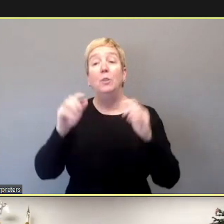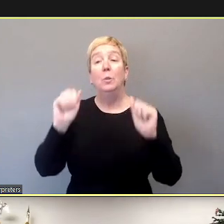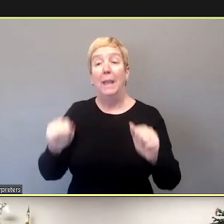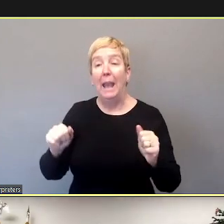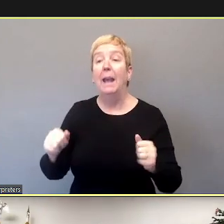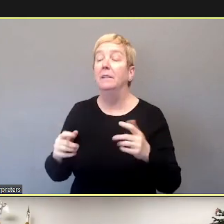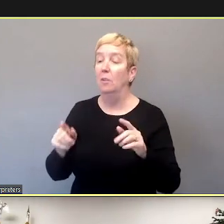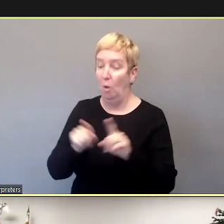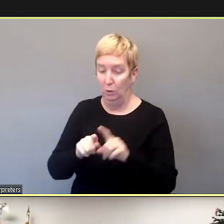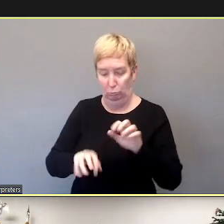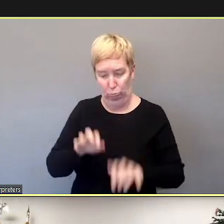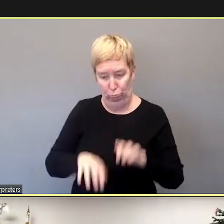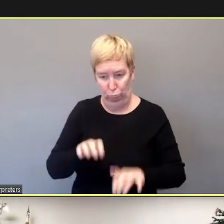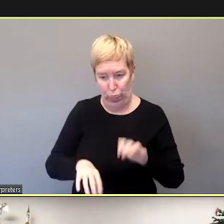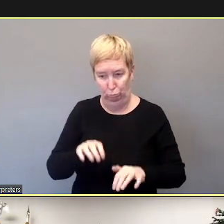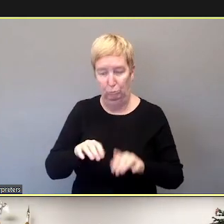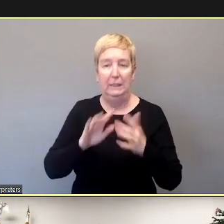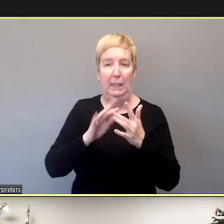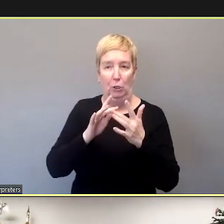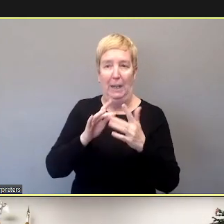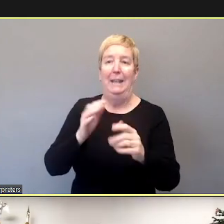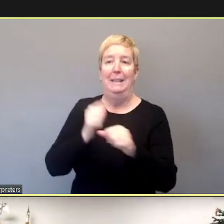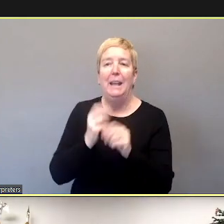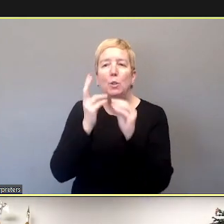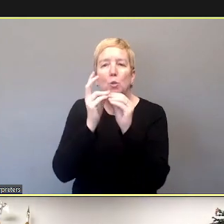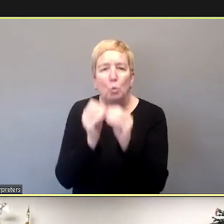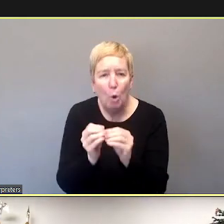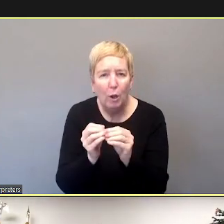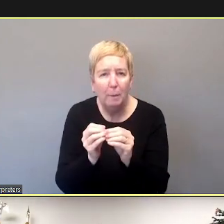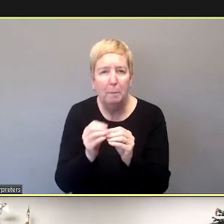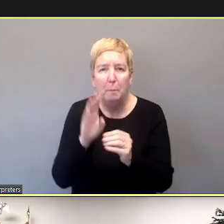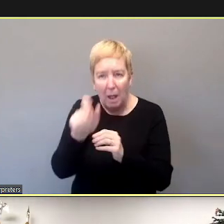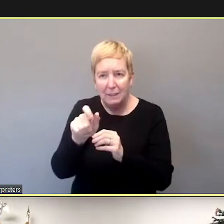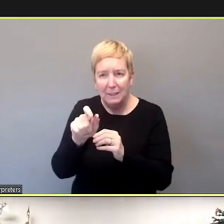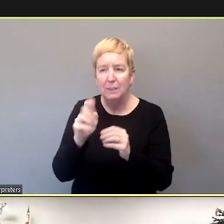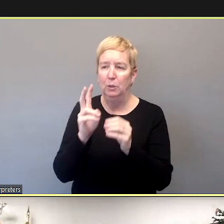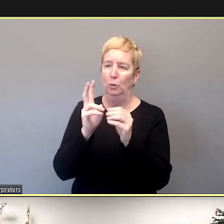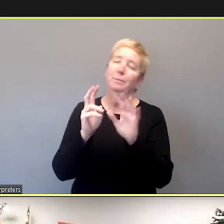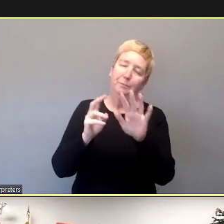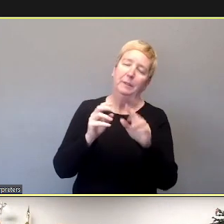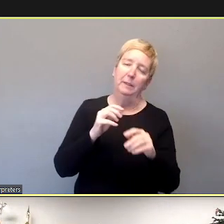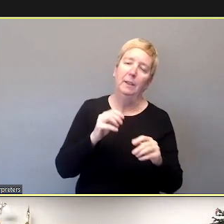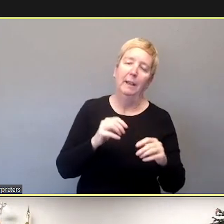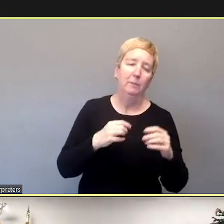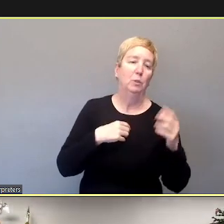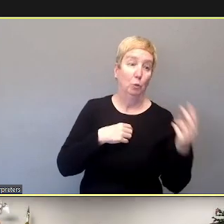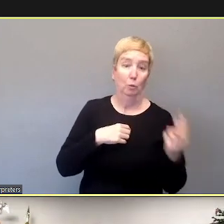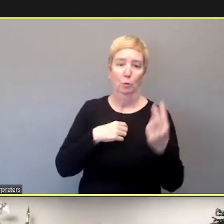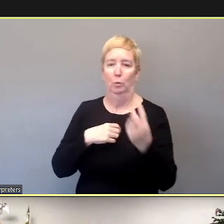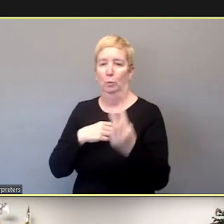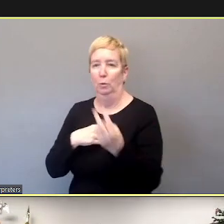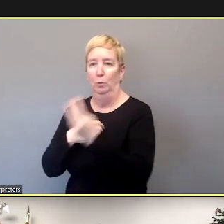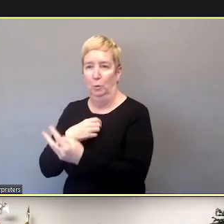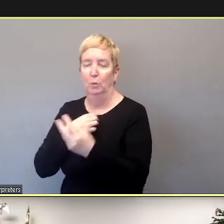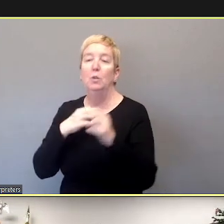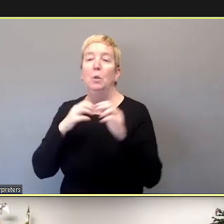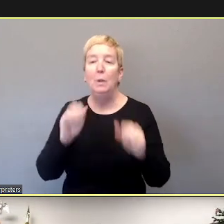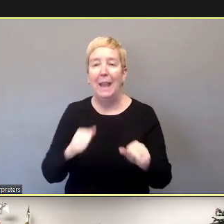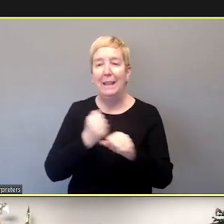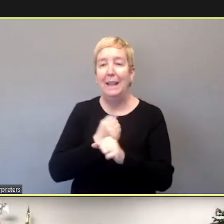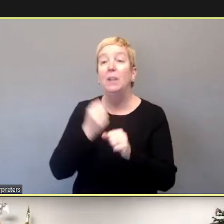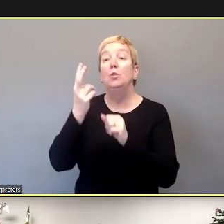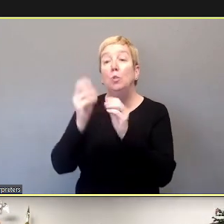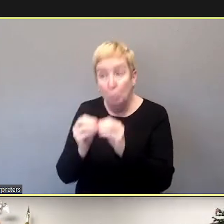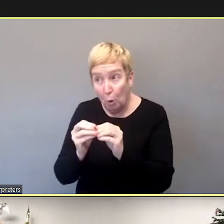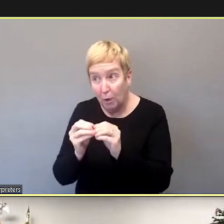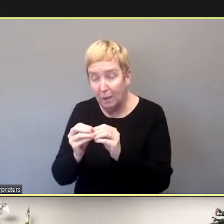on and get 2 more boxes. I said 2 more tests. There's 2 per box. So I got 8 here. You can also get 10.